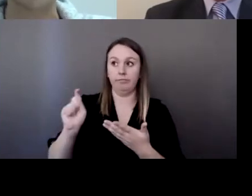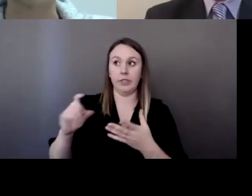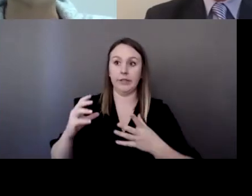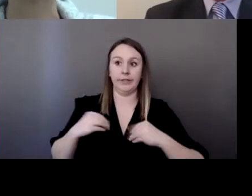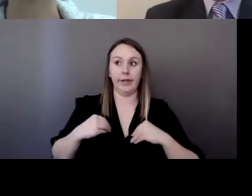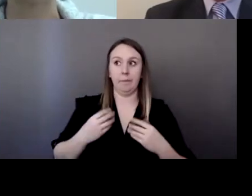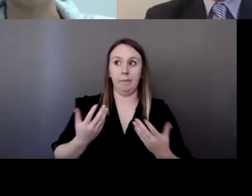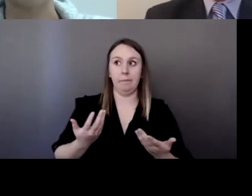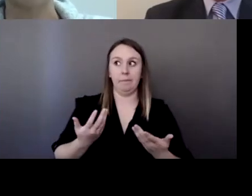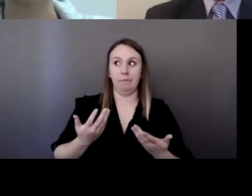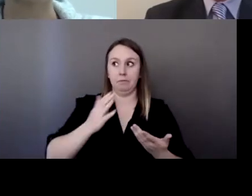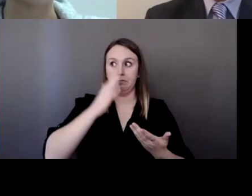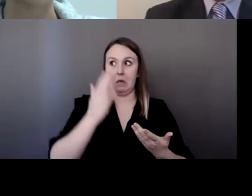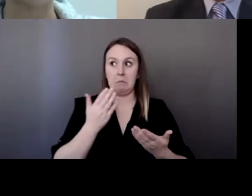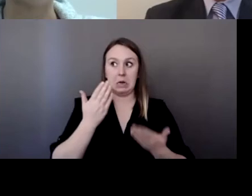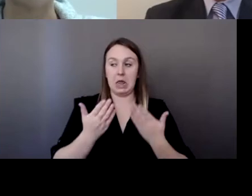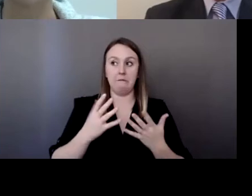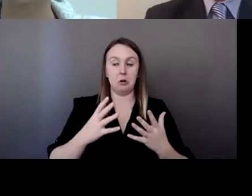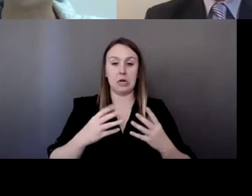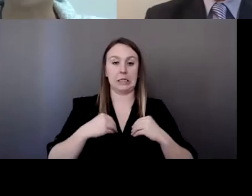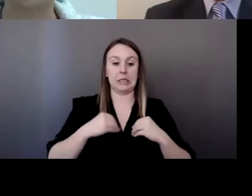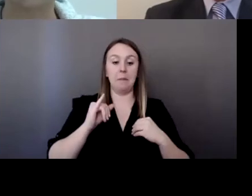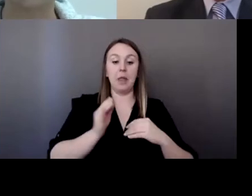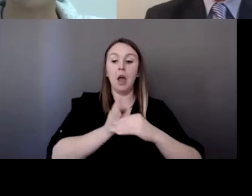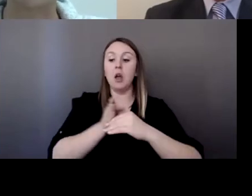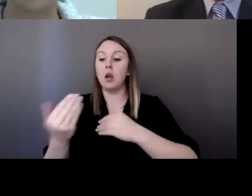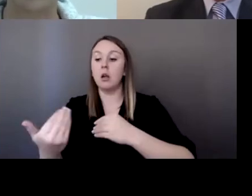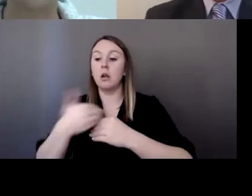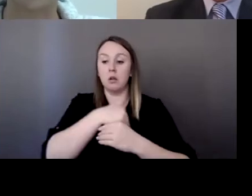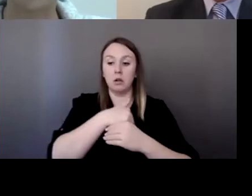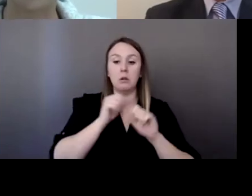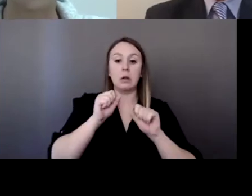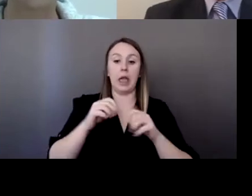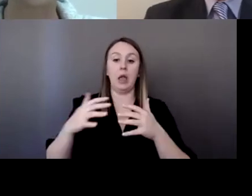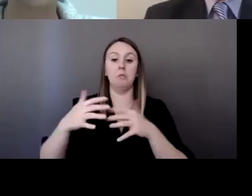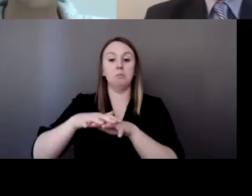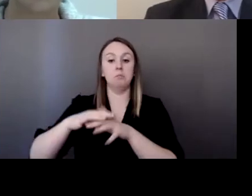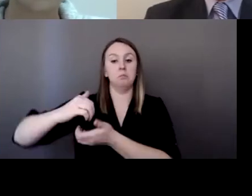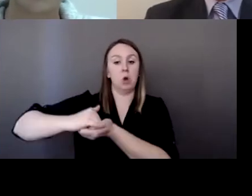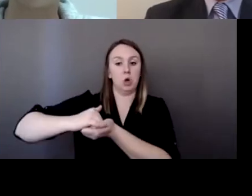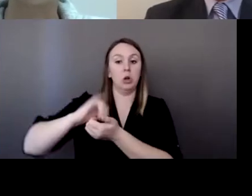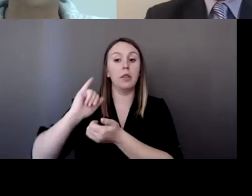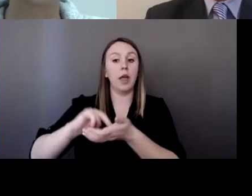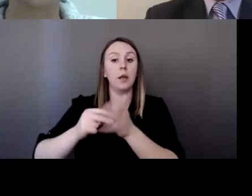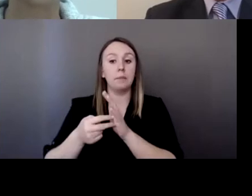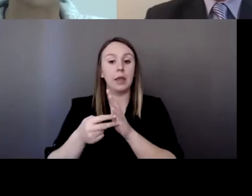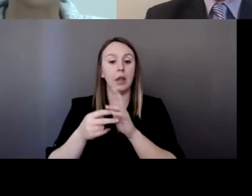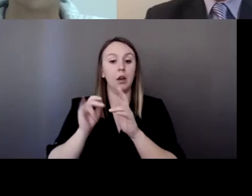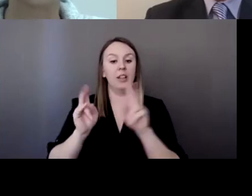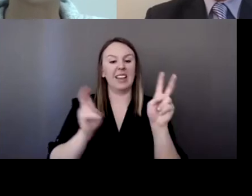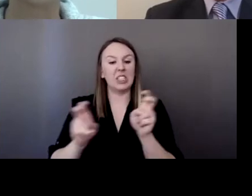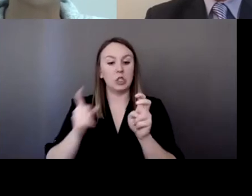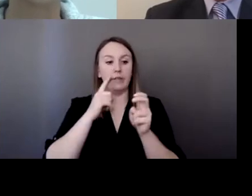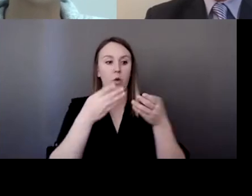to ever achieve cross-deputizing, and that's an issue for public safety. That basically means that that sheriff is